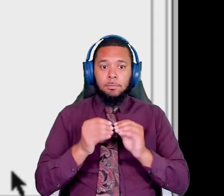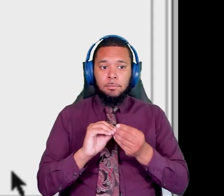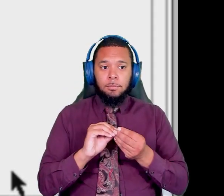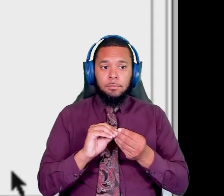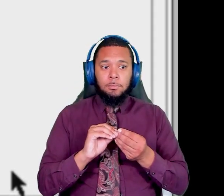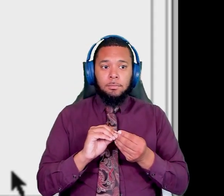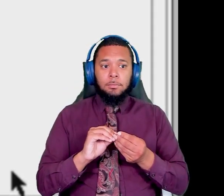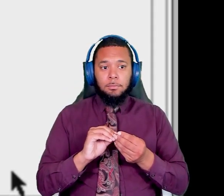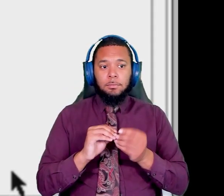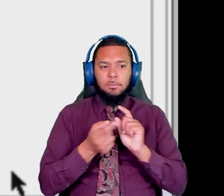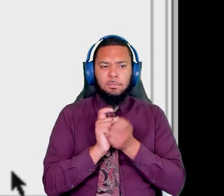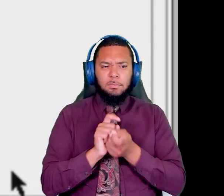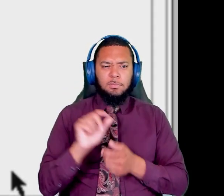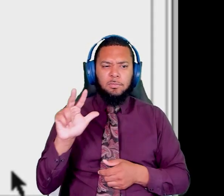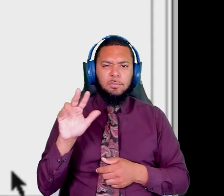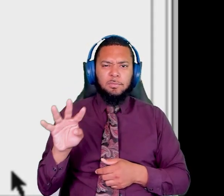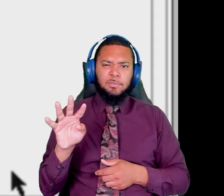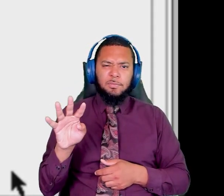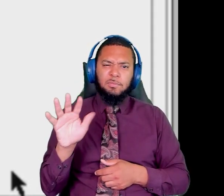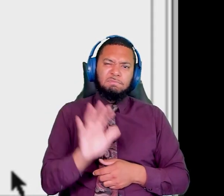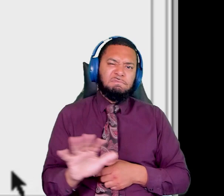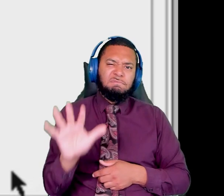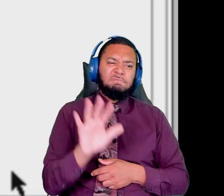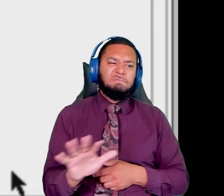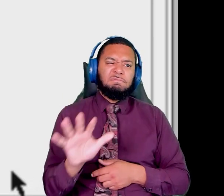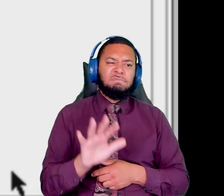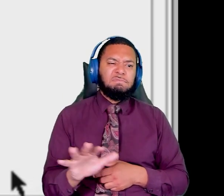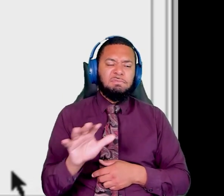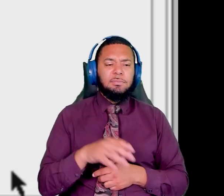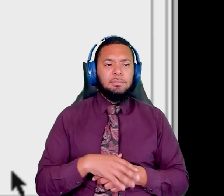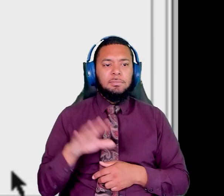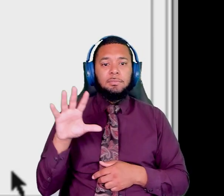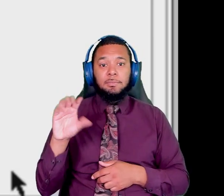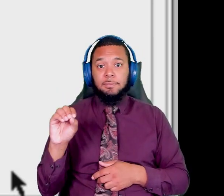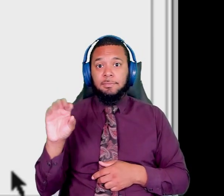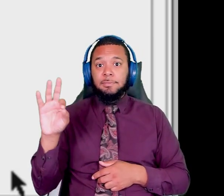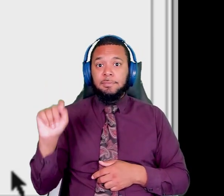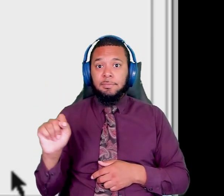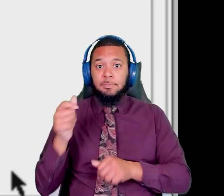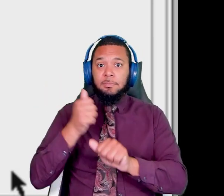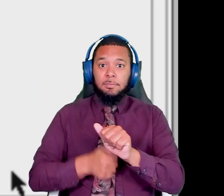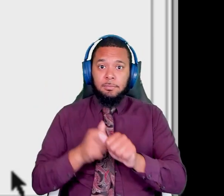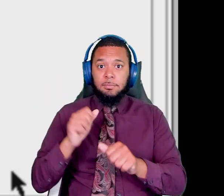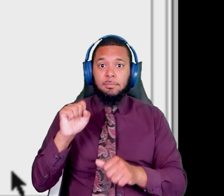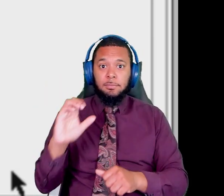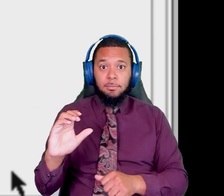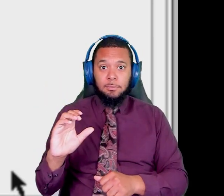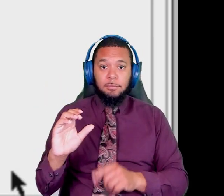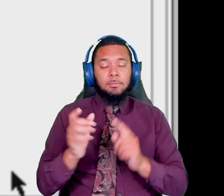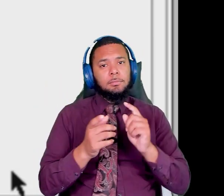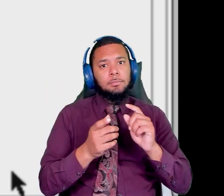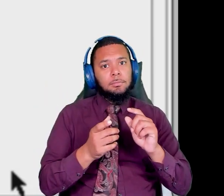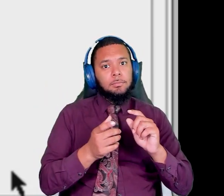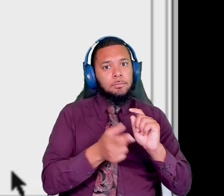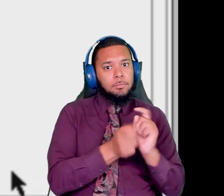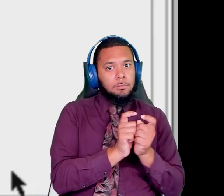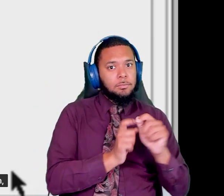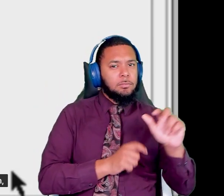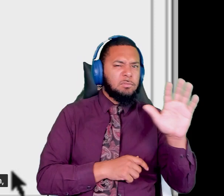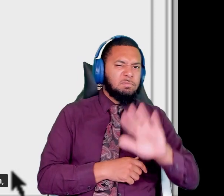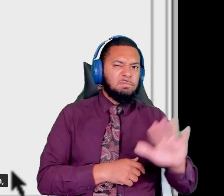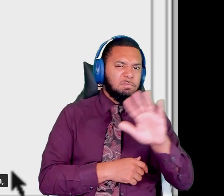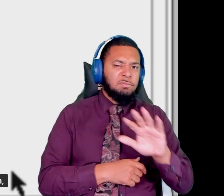Enter. It's about 34. 50 feet per second would round off to